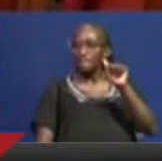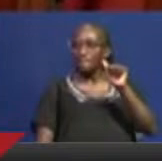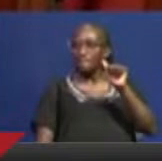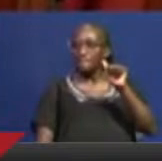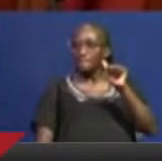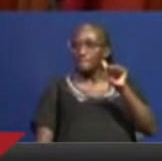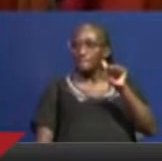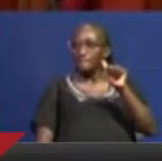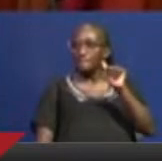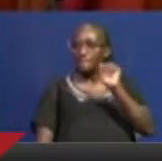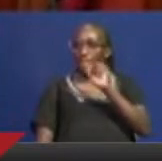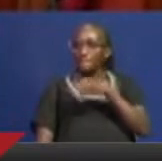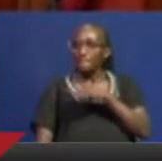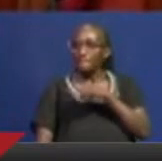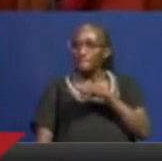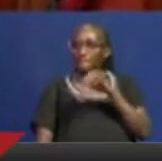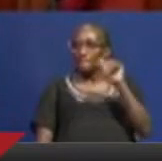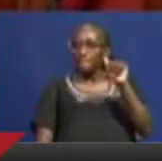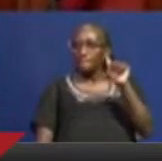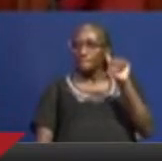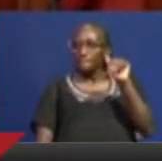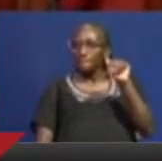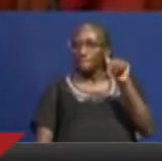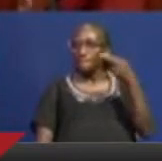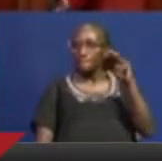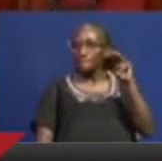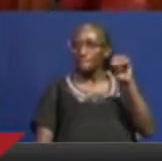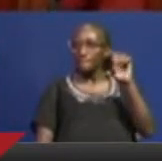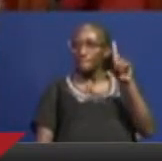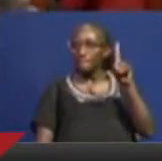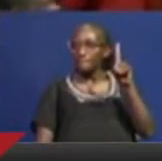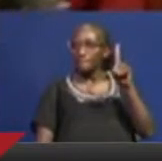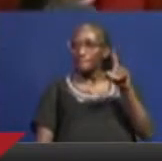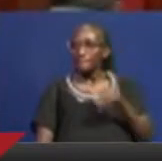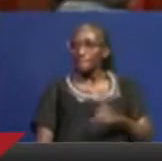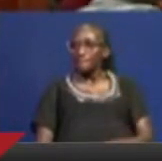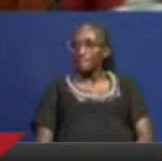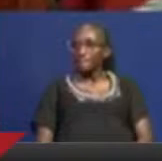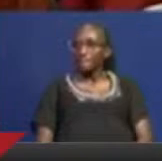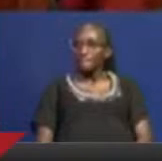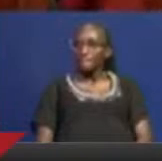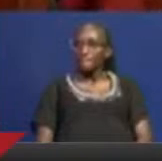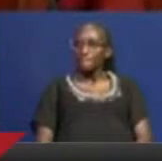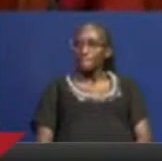Kisumu East Shakil Ahmed Shabir Ahmed.